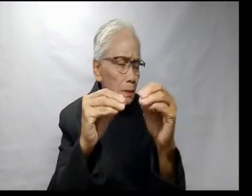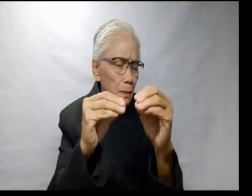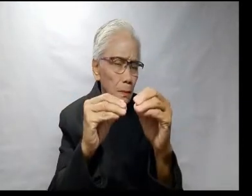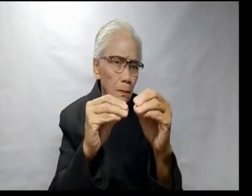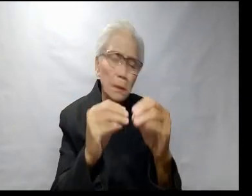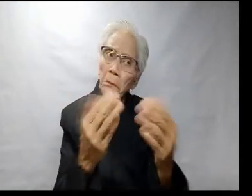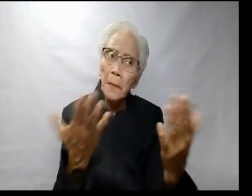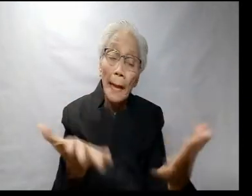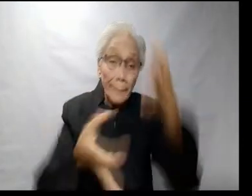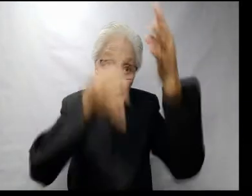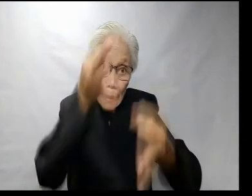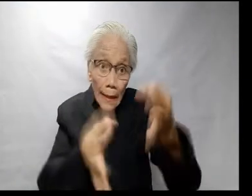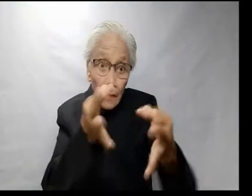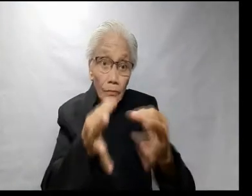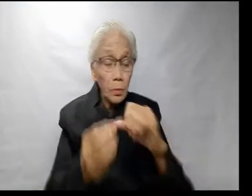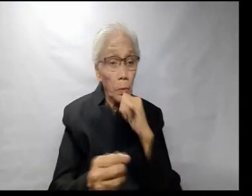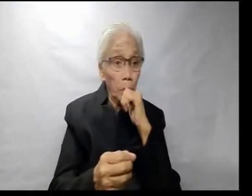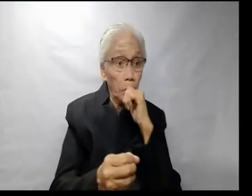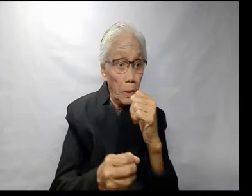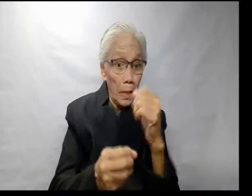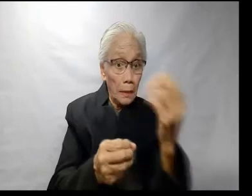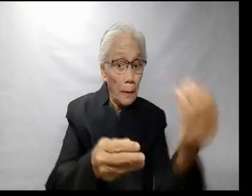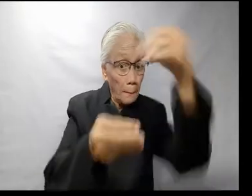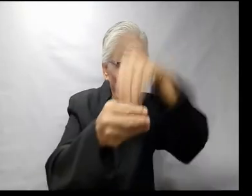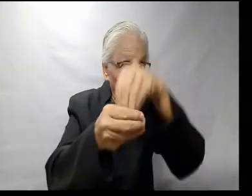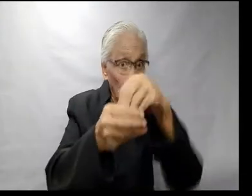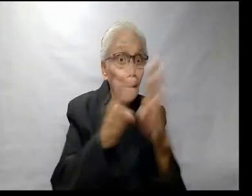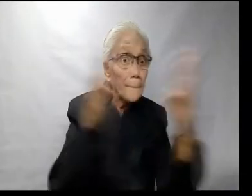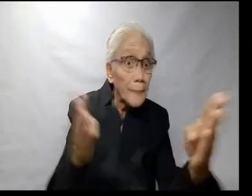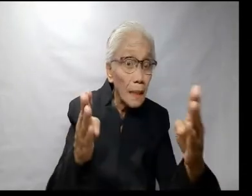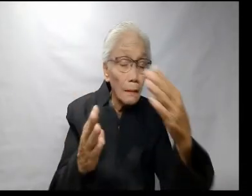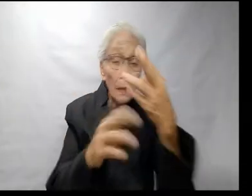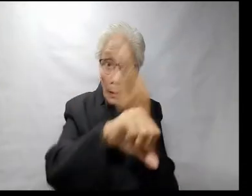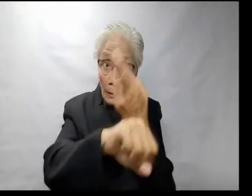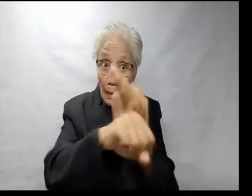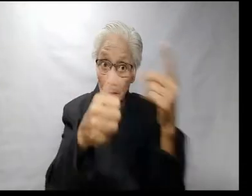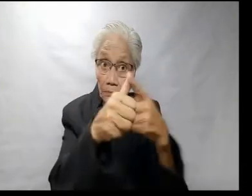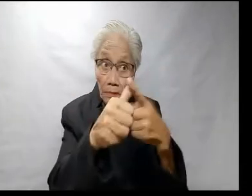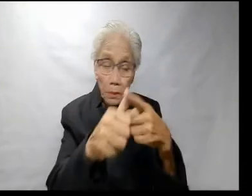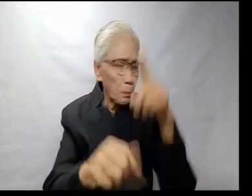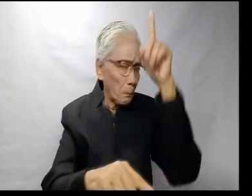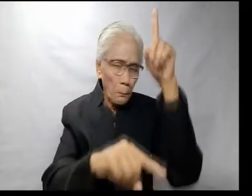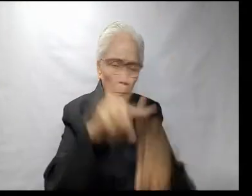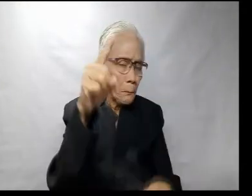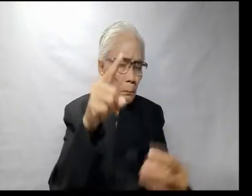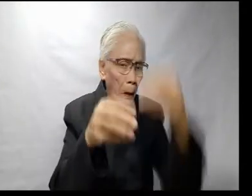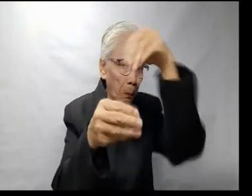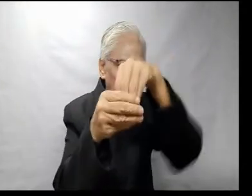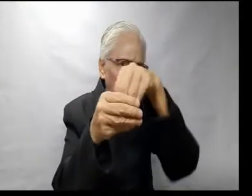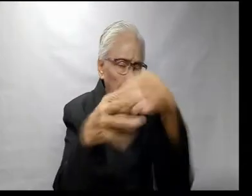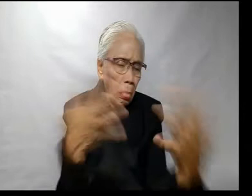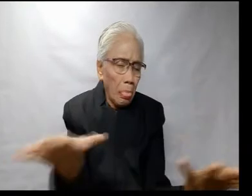teaches us is this. If you don't put the big rocks in first, you will never get